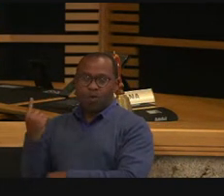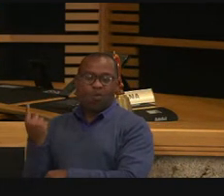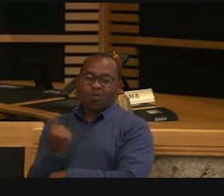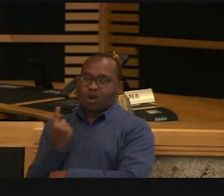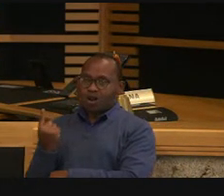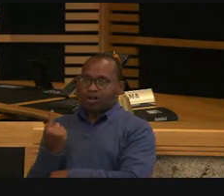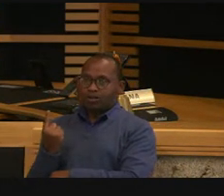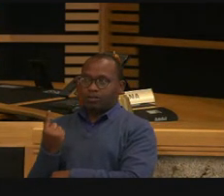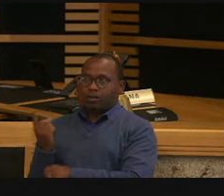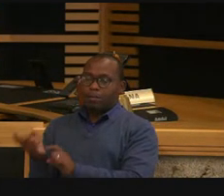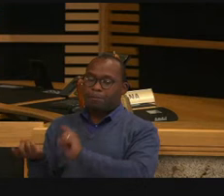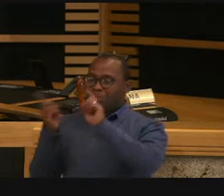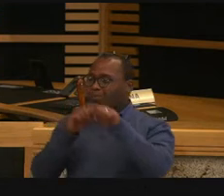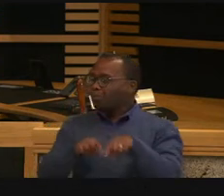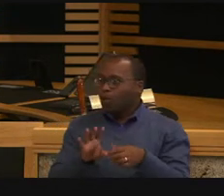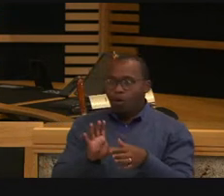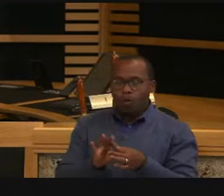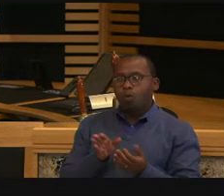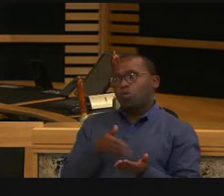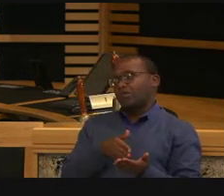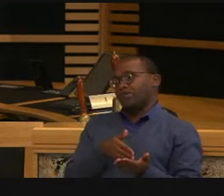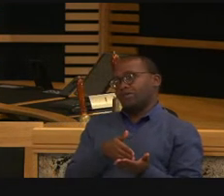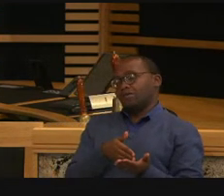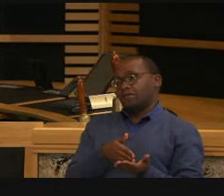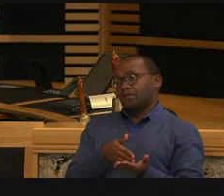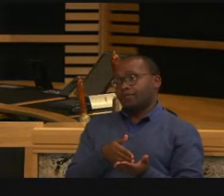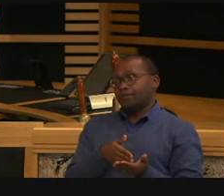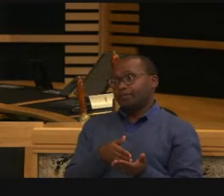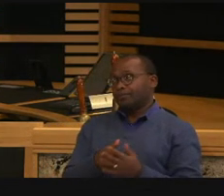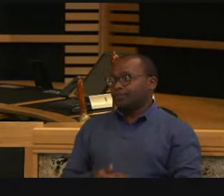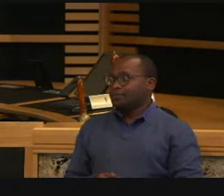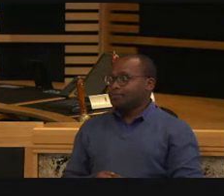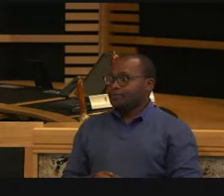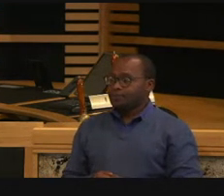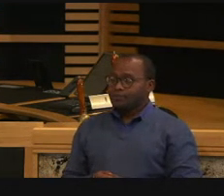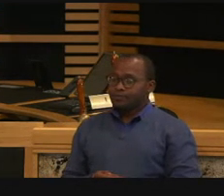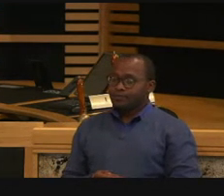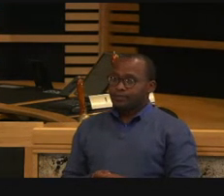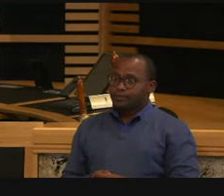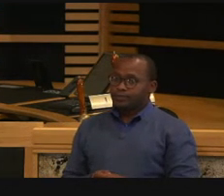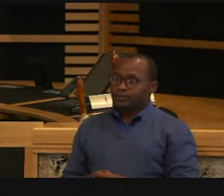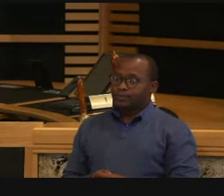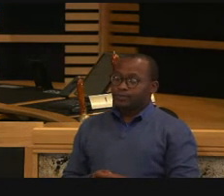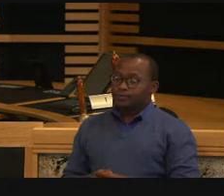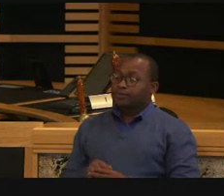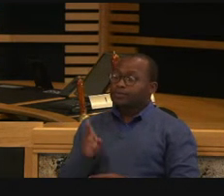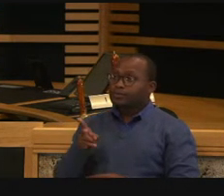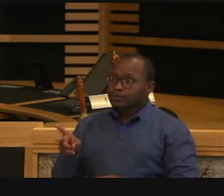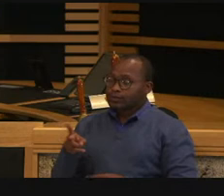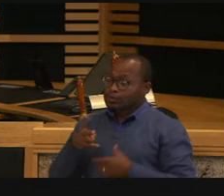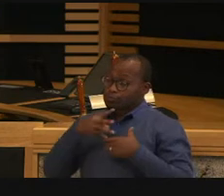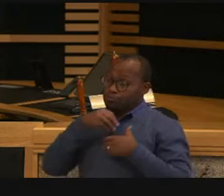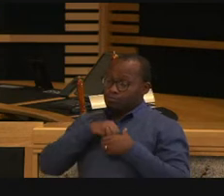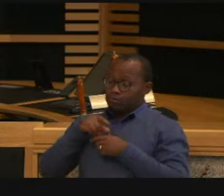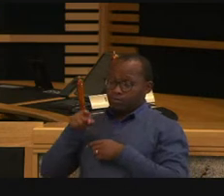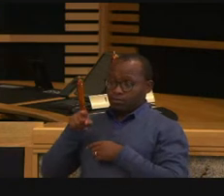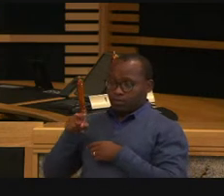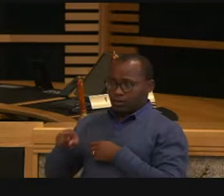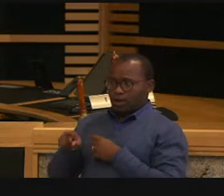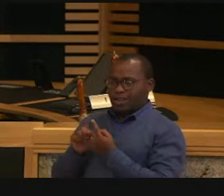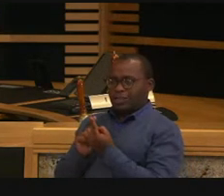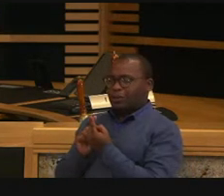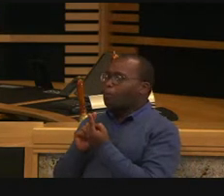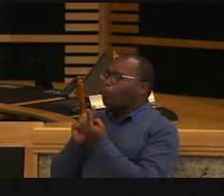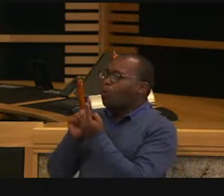2 per day. The benefits of the National School Nutrition Program go beyond feeding